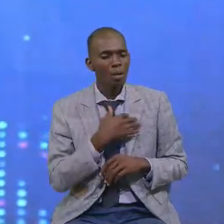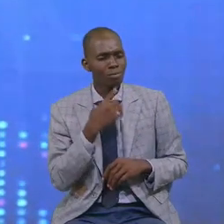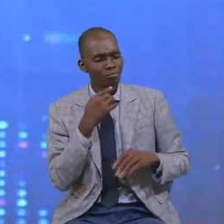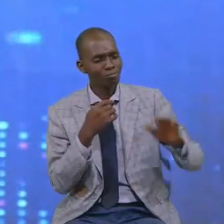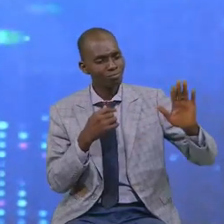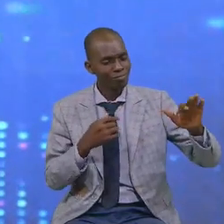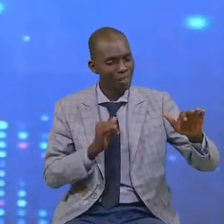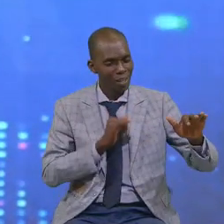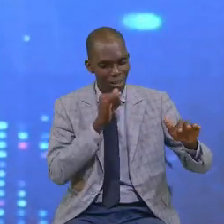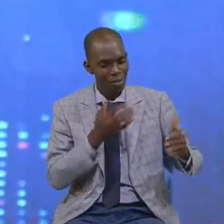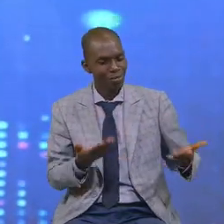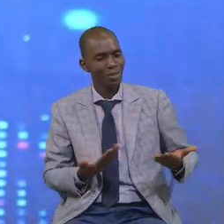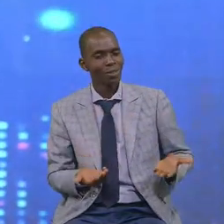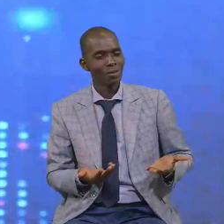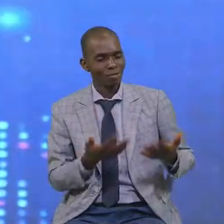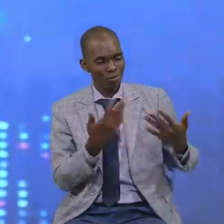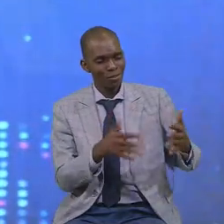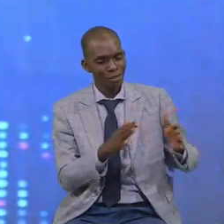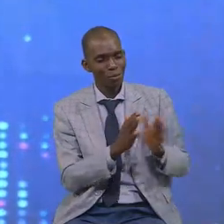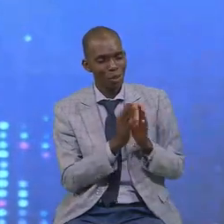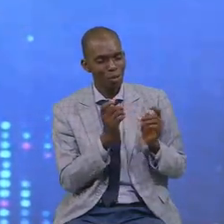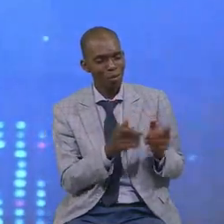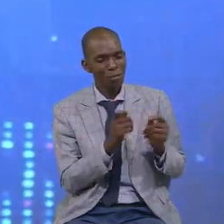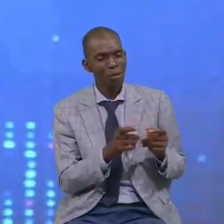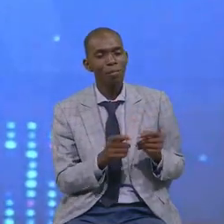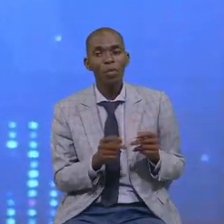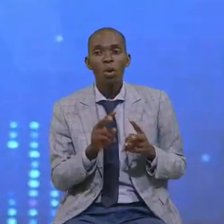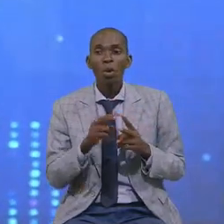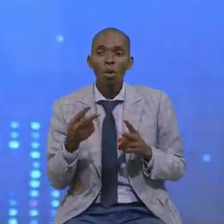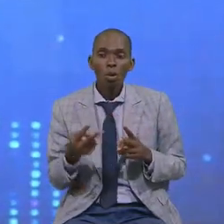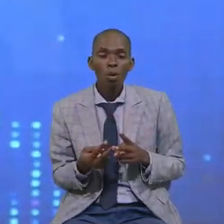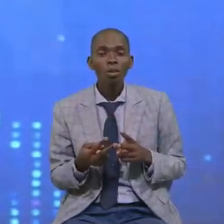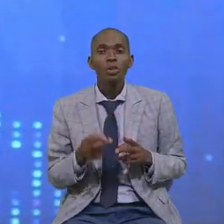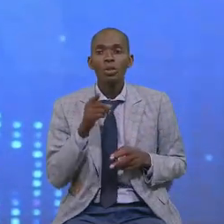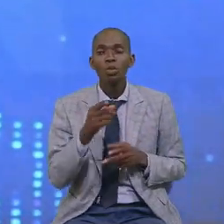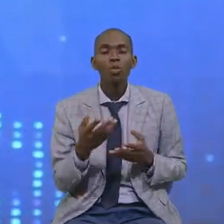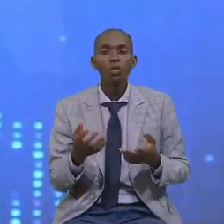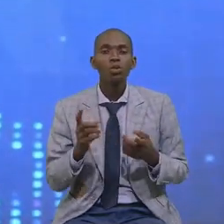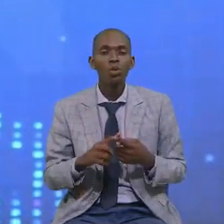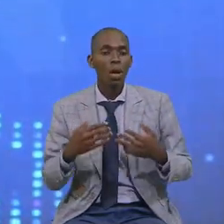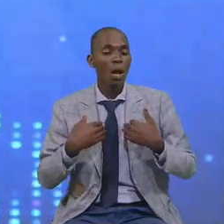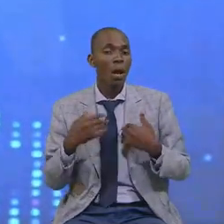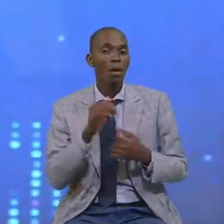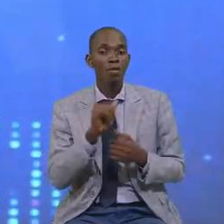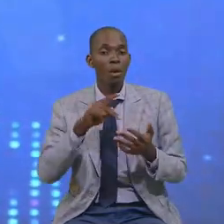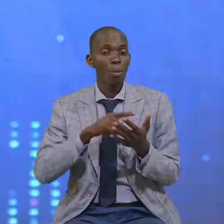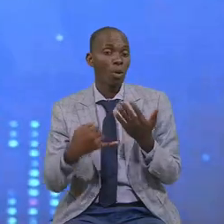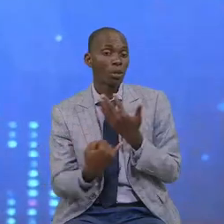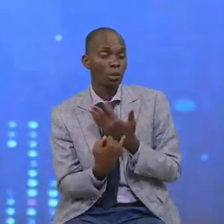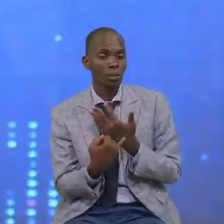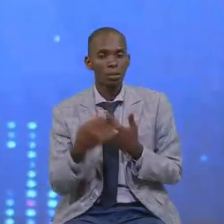here, round up your prayer. Or maybe you want to have a project. You see, all